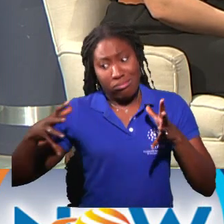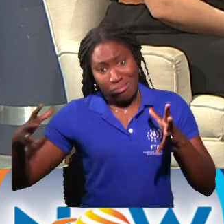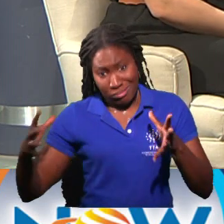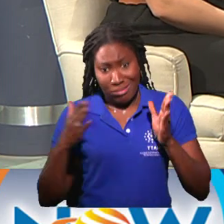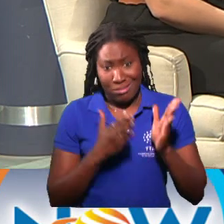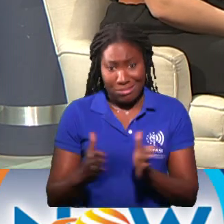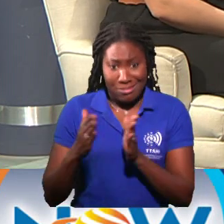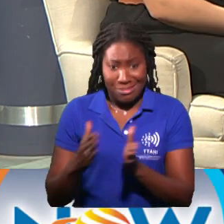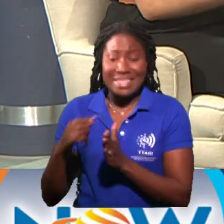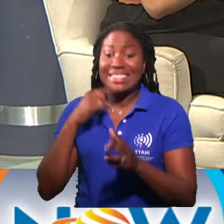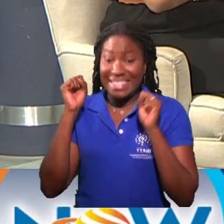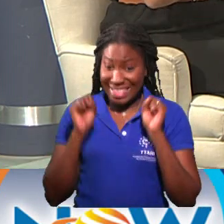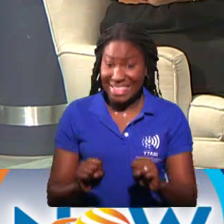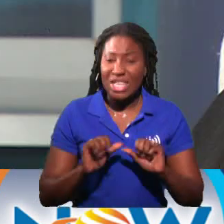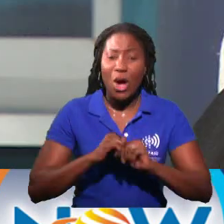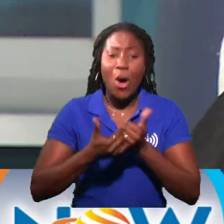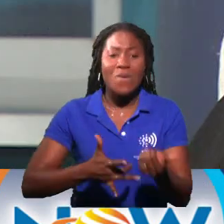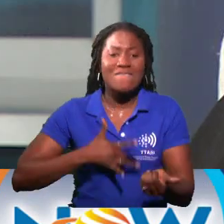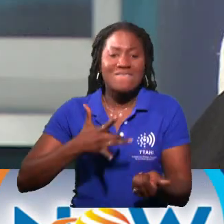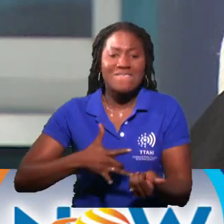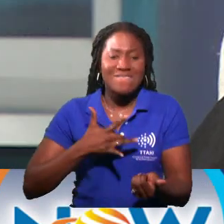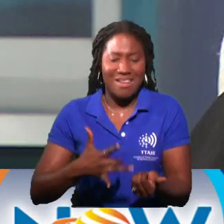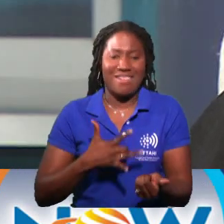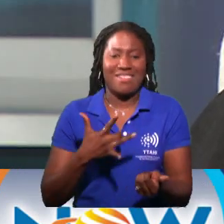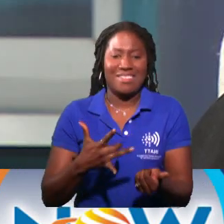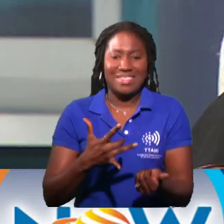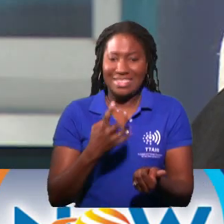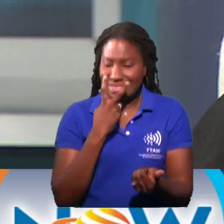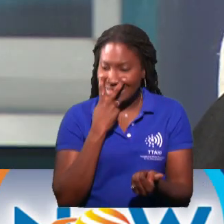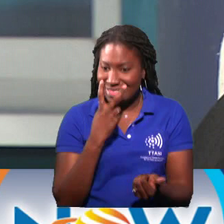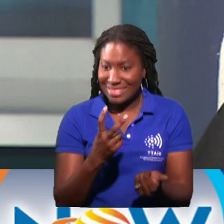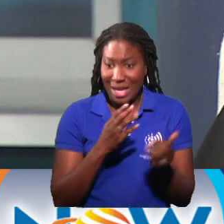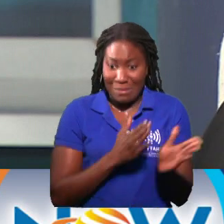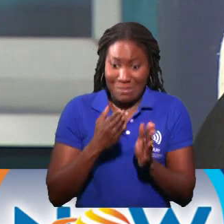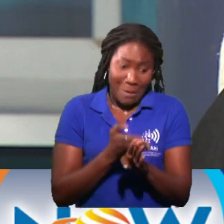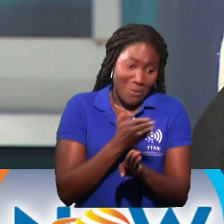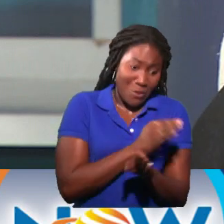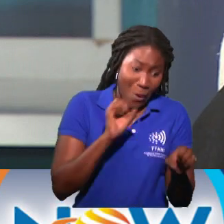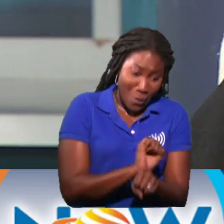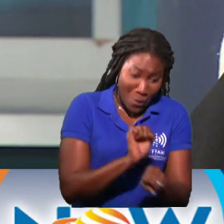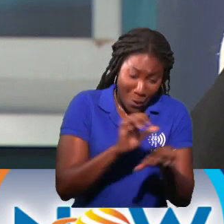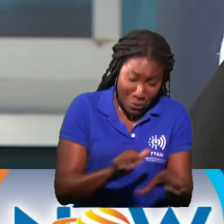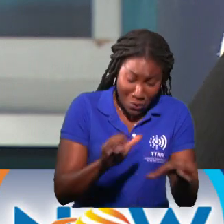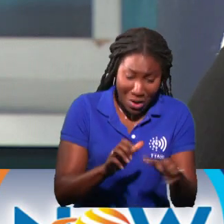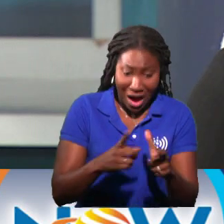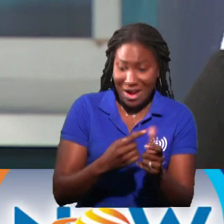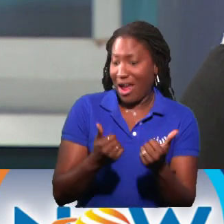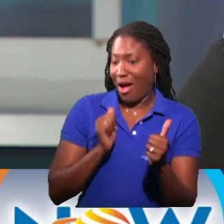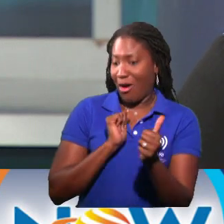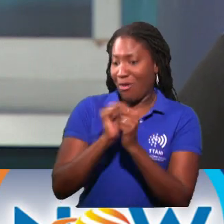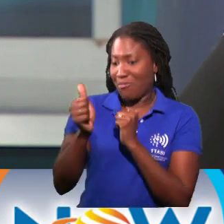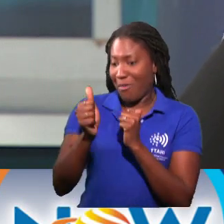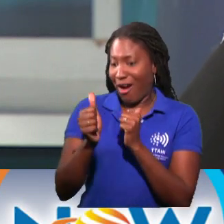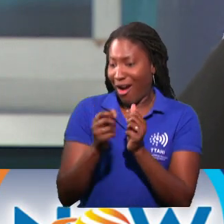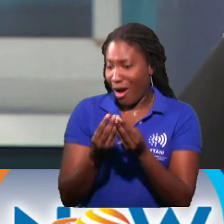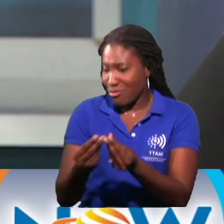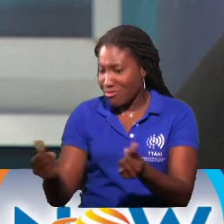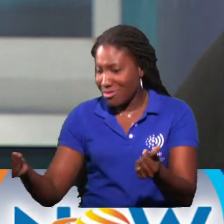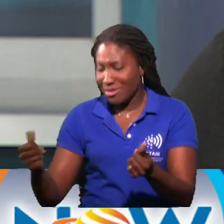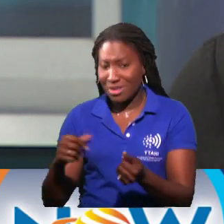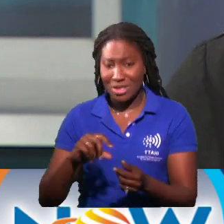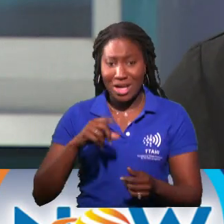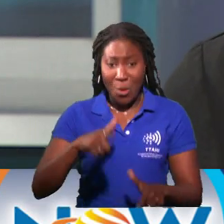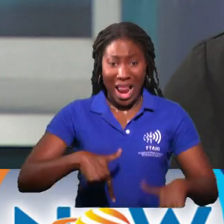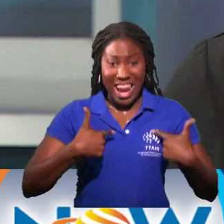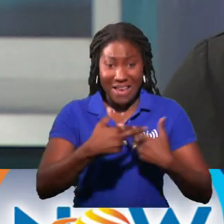well. Yes. How does it feel to see the festival really flourish? I mean, in the beginning, you spoke about the fact this started in the living room, and